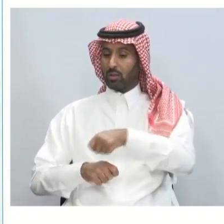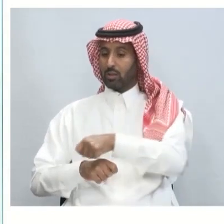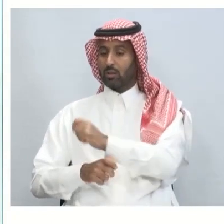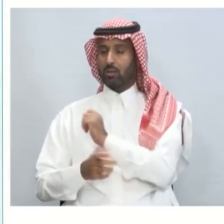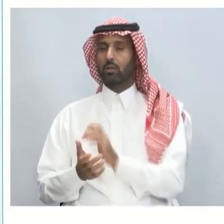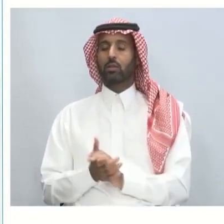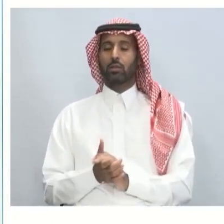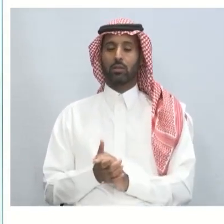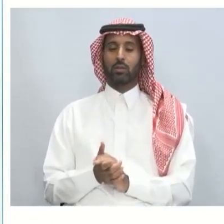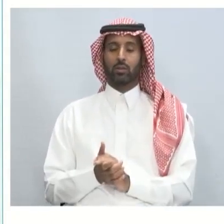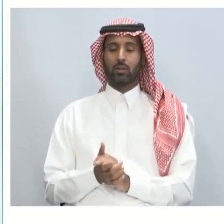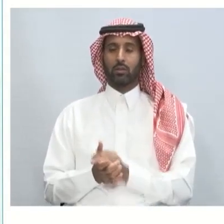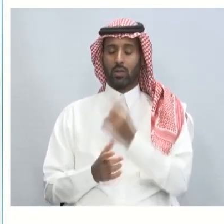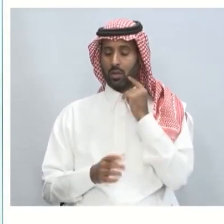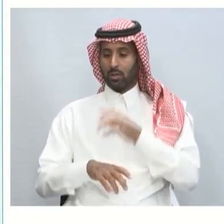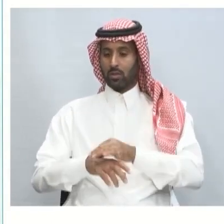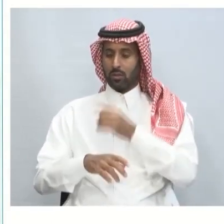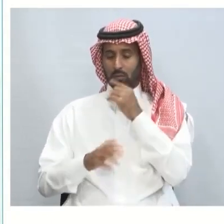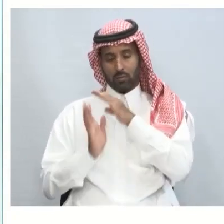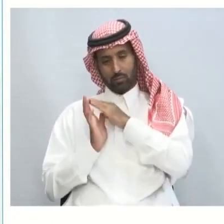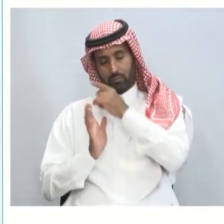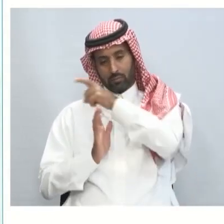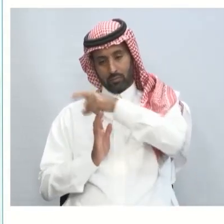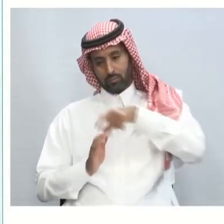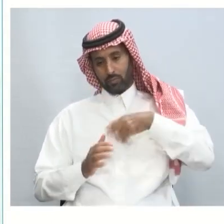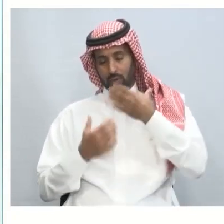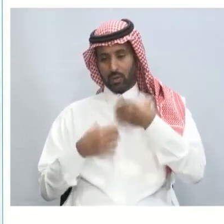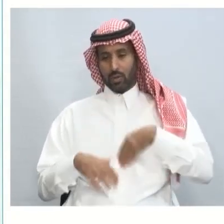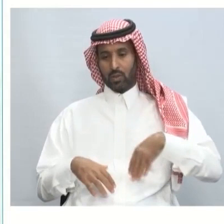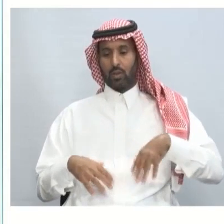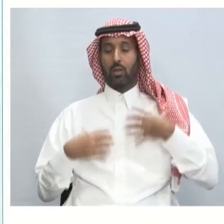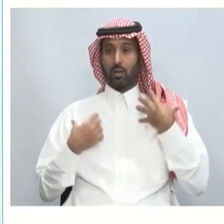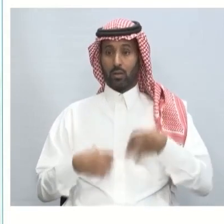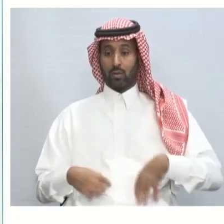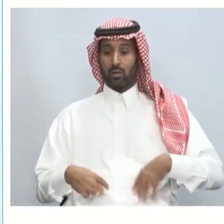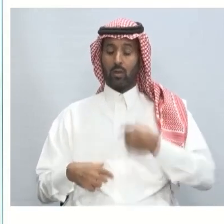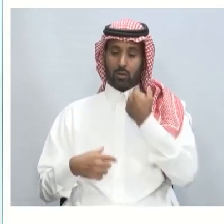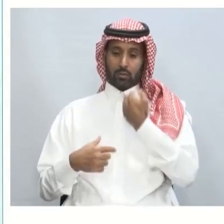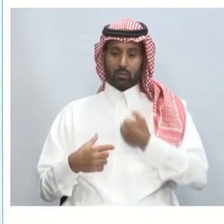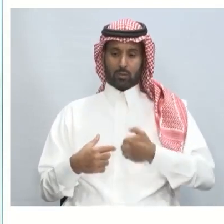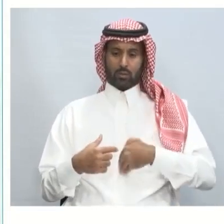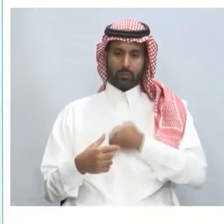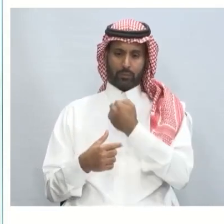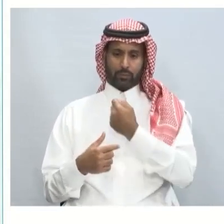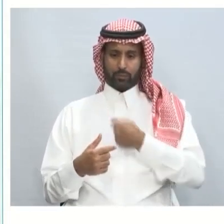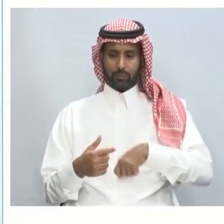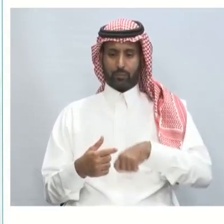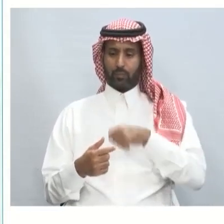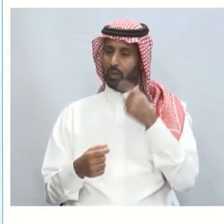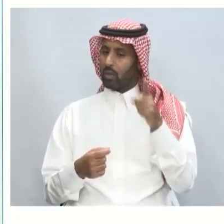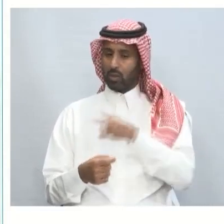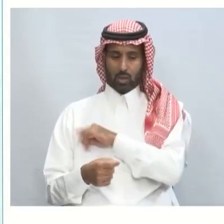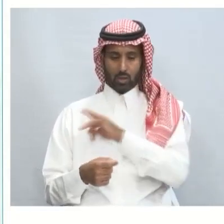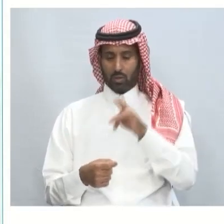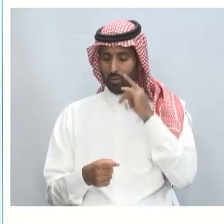surgeon do, to cut and sew the bodies that he operate on. But I don't work with fabric.